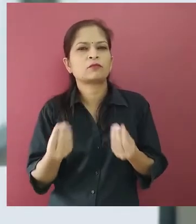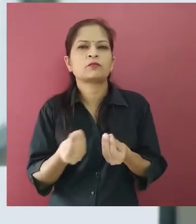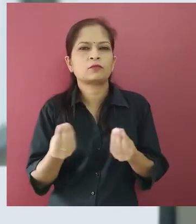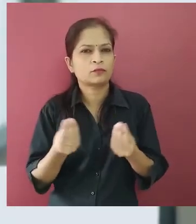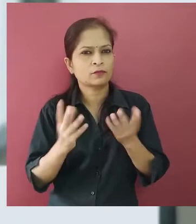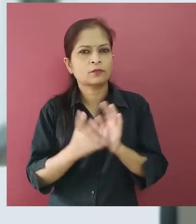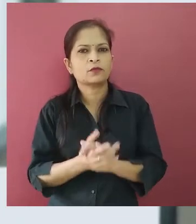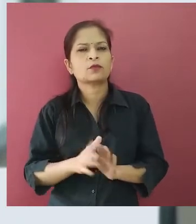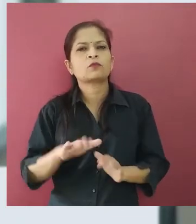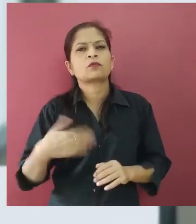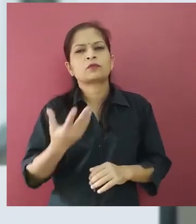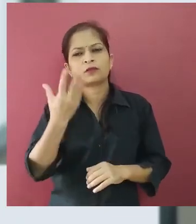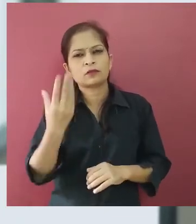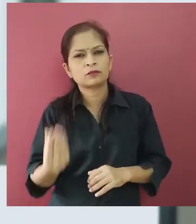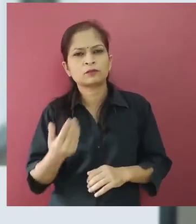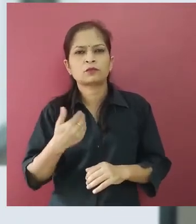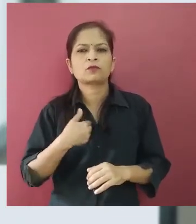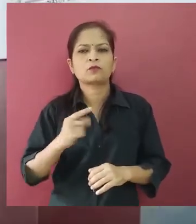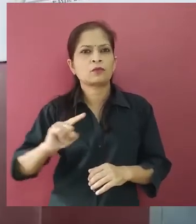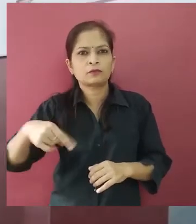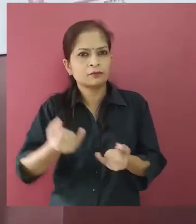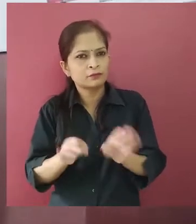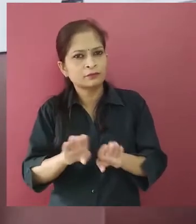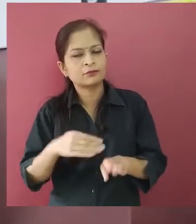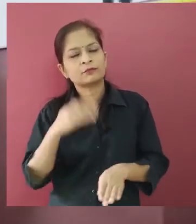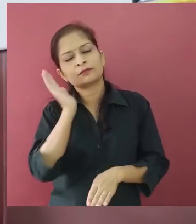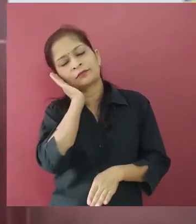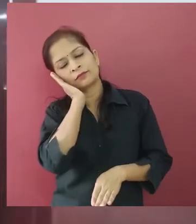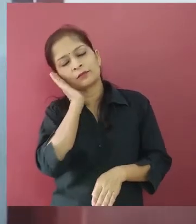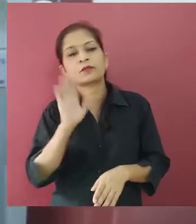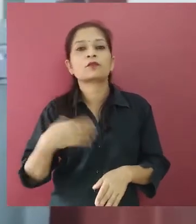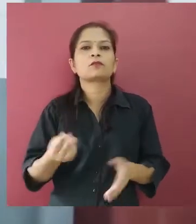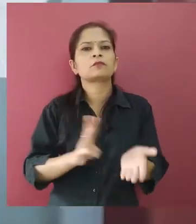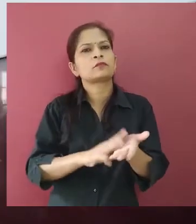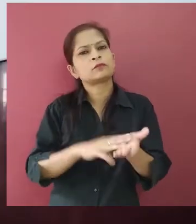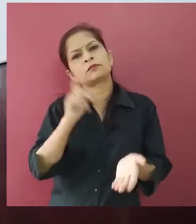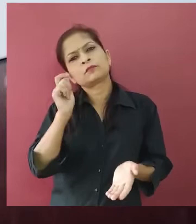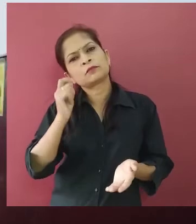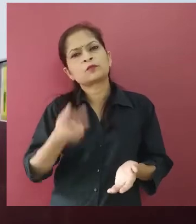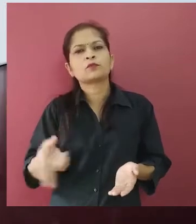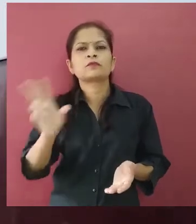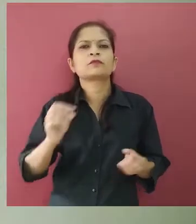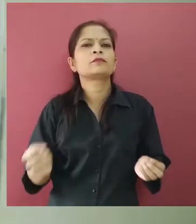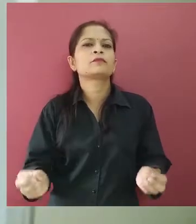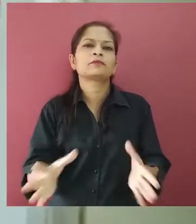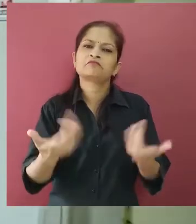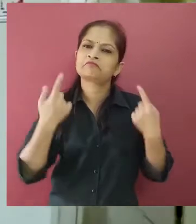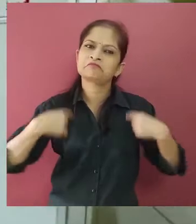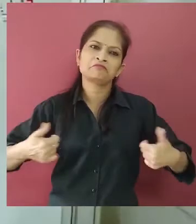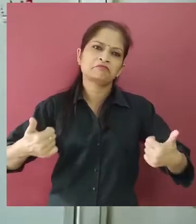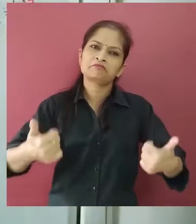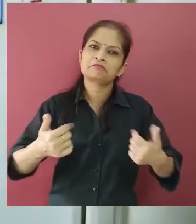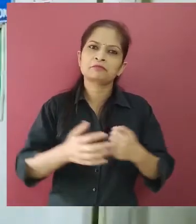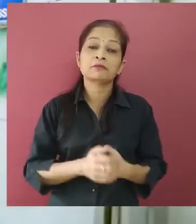there, and I took a nice sleep next day being a Sunday. So after that, on Monday, I was back to my work, feeling fit and fine.